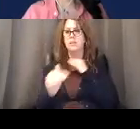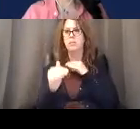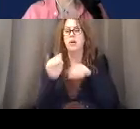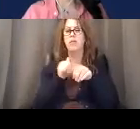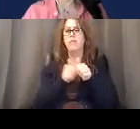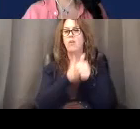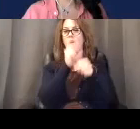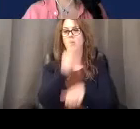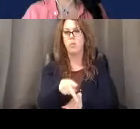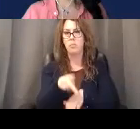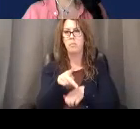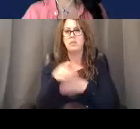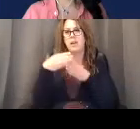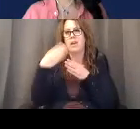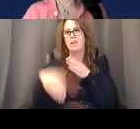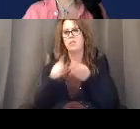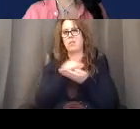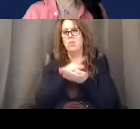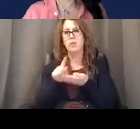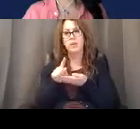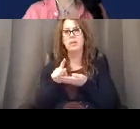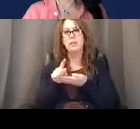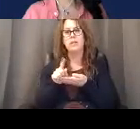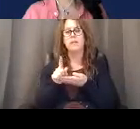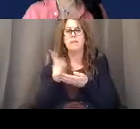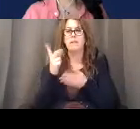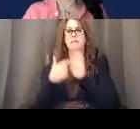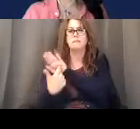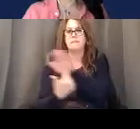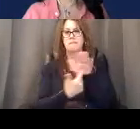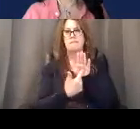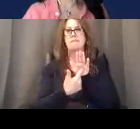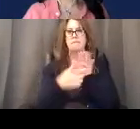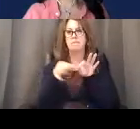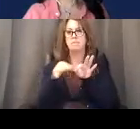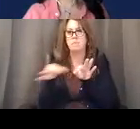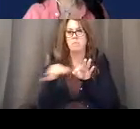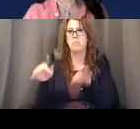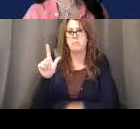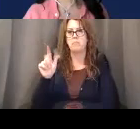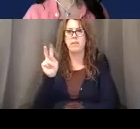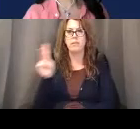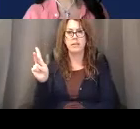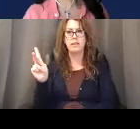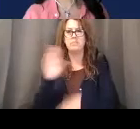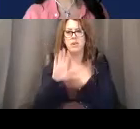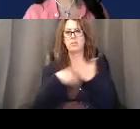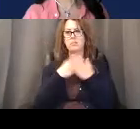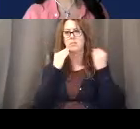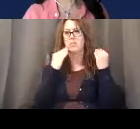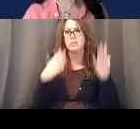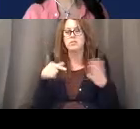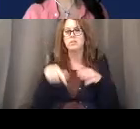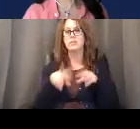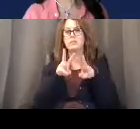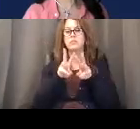by the end of the week that will have all of the links to everything that has been shared. And at the end of this webinar today, we